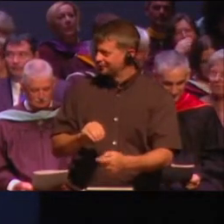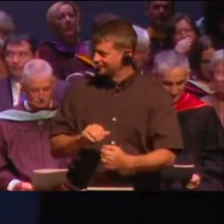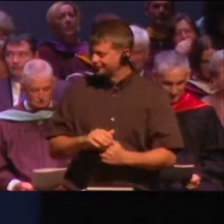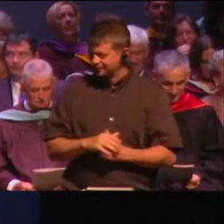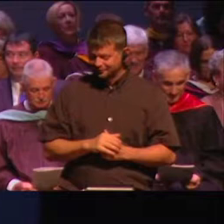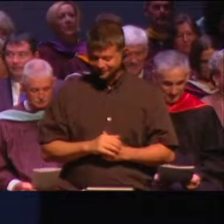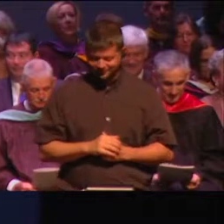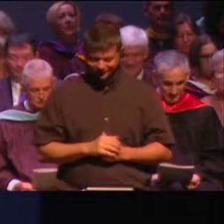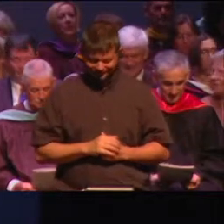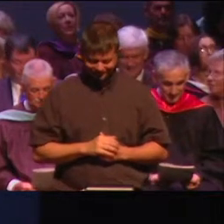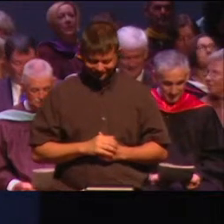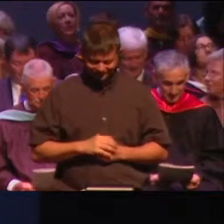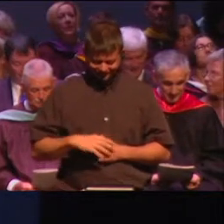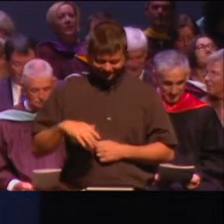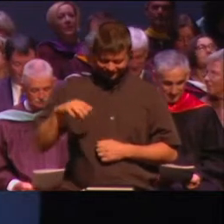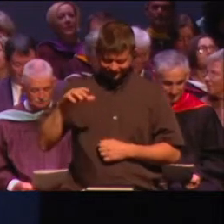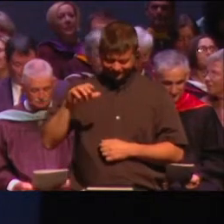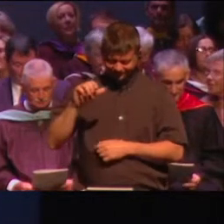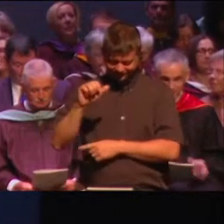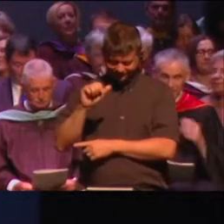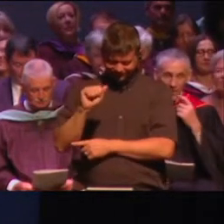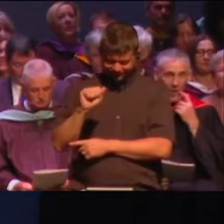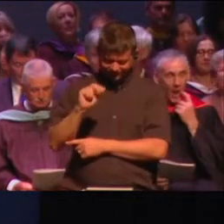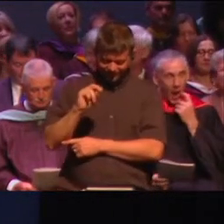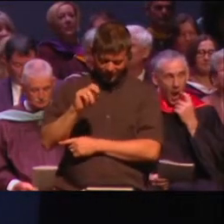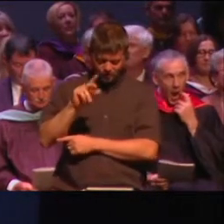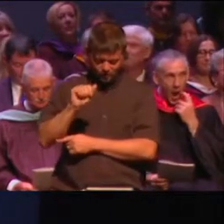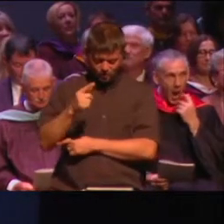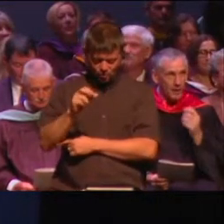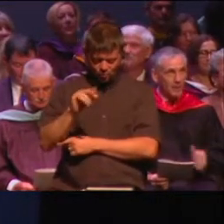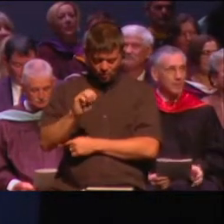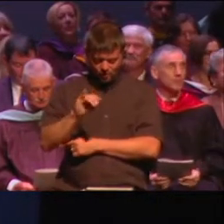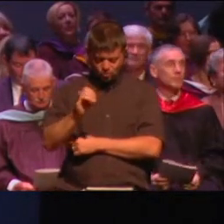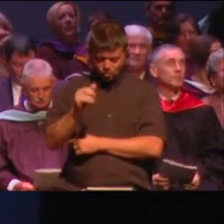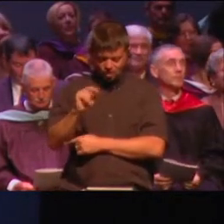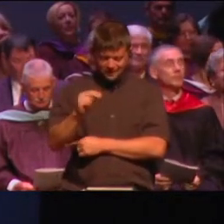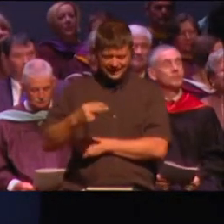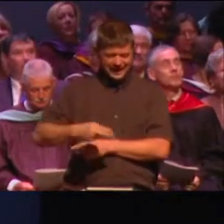Andrea Grace Johnson, High Honors.